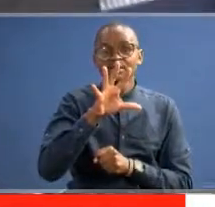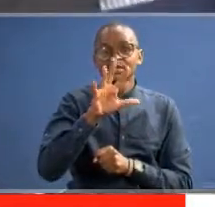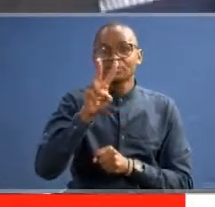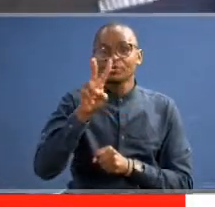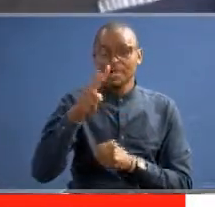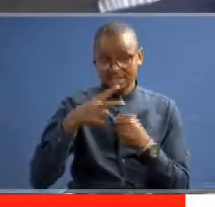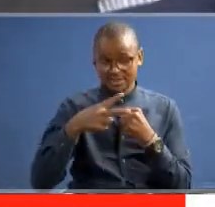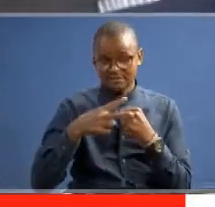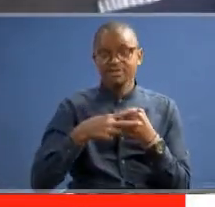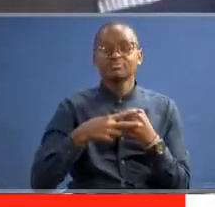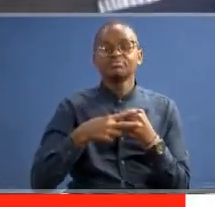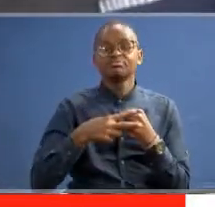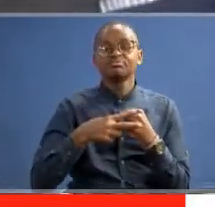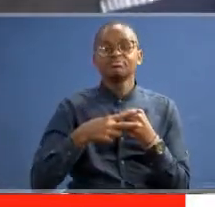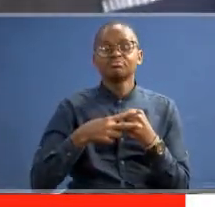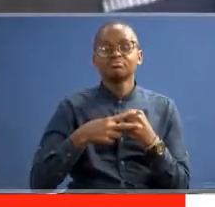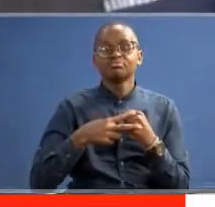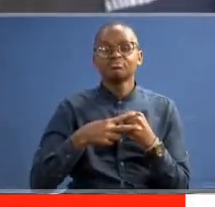527,